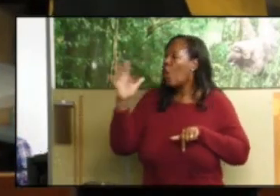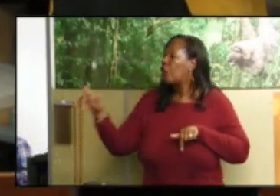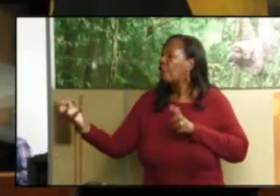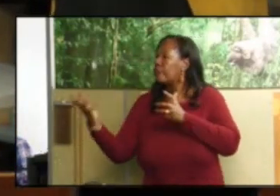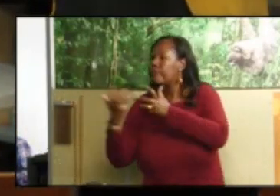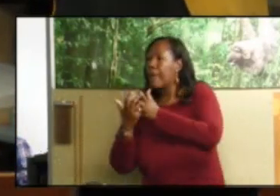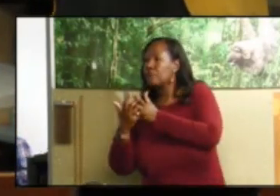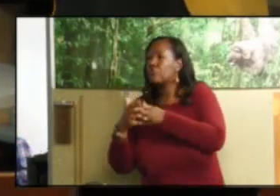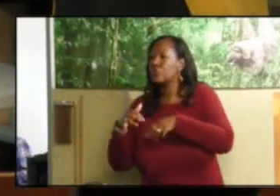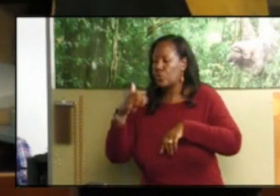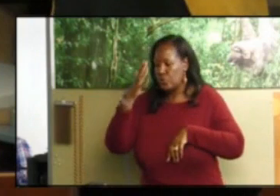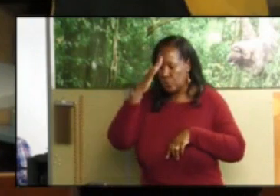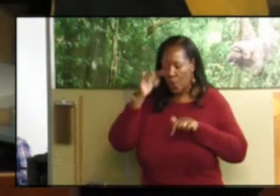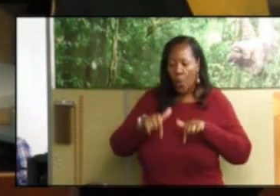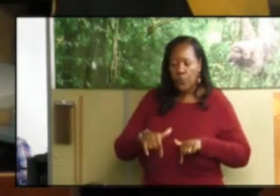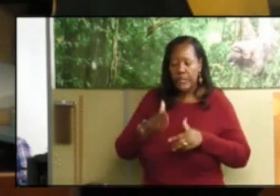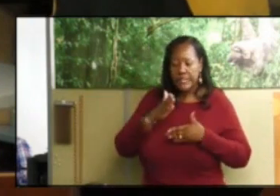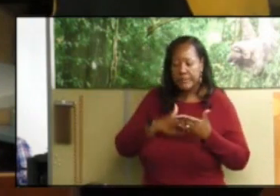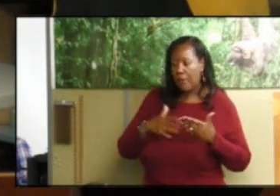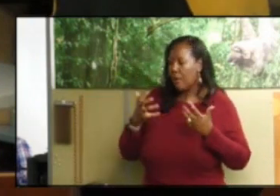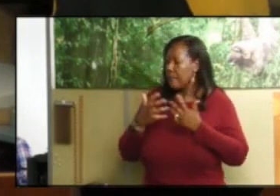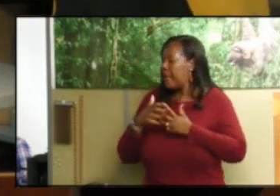part goes with which section.